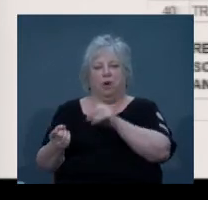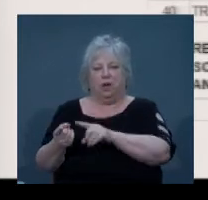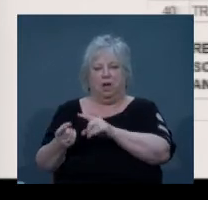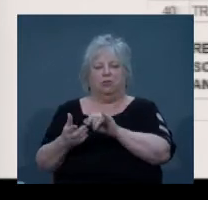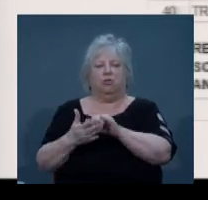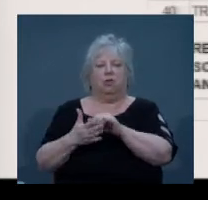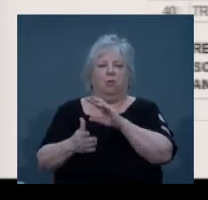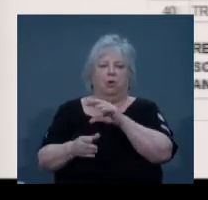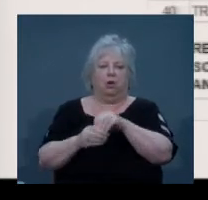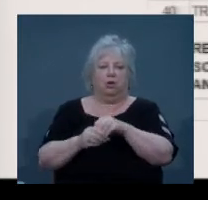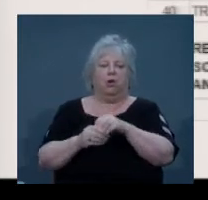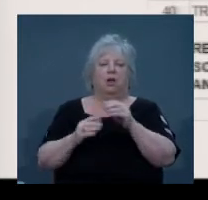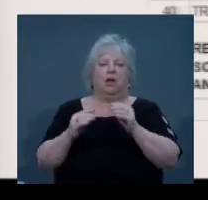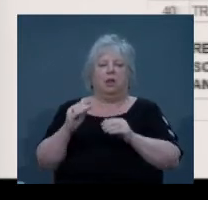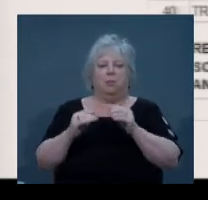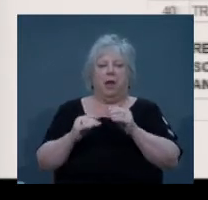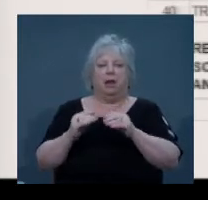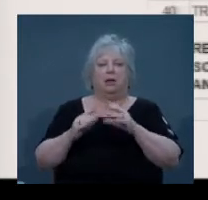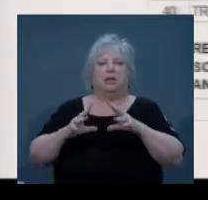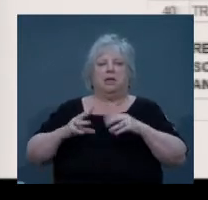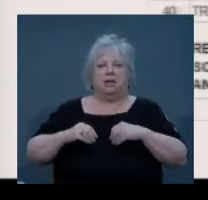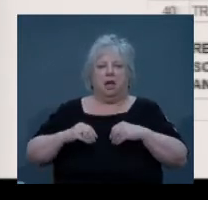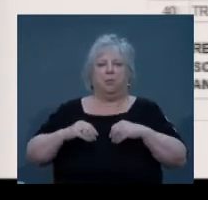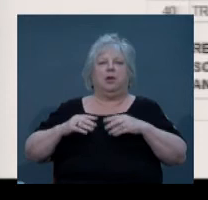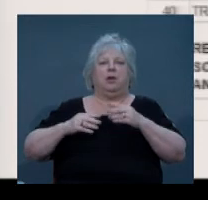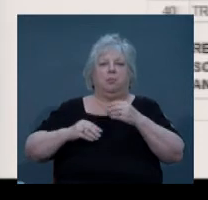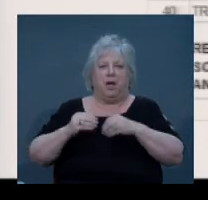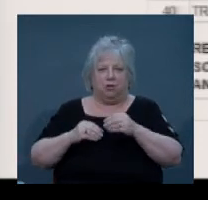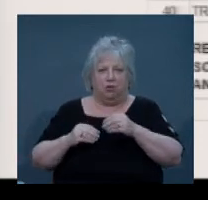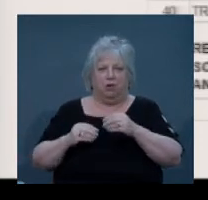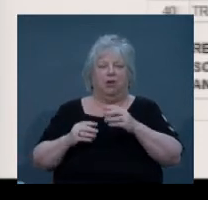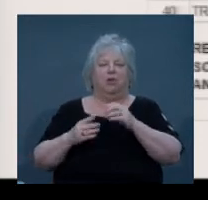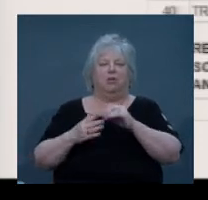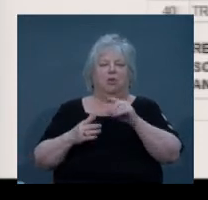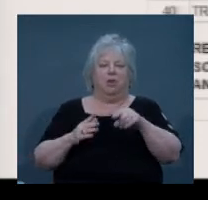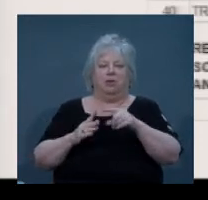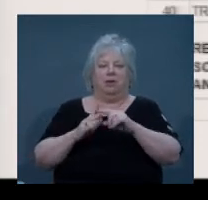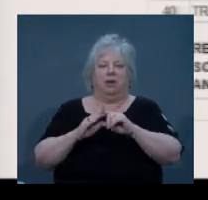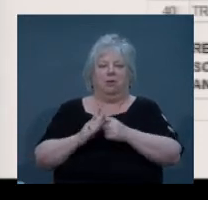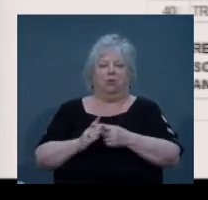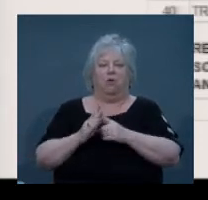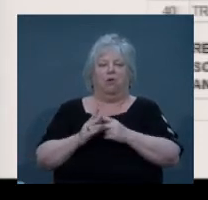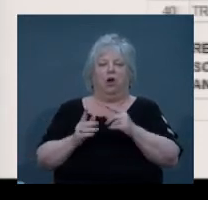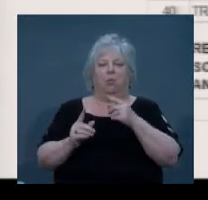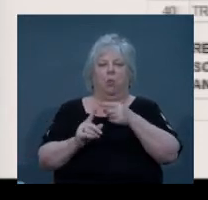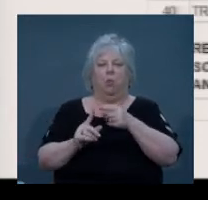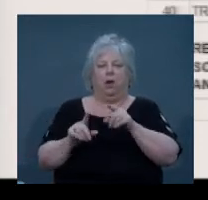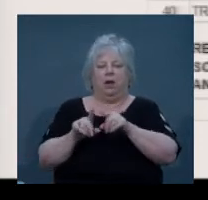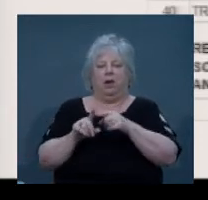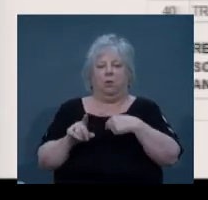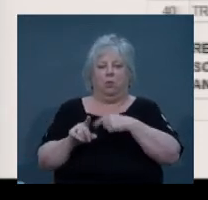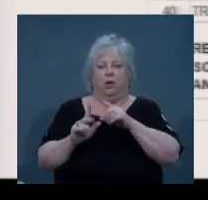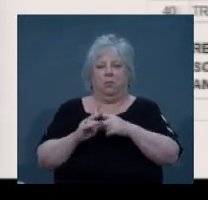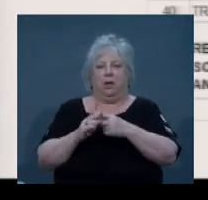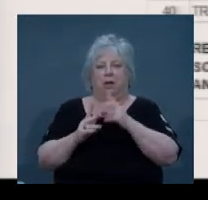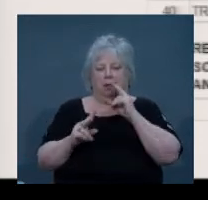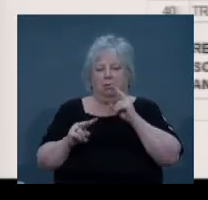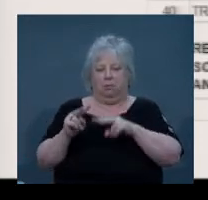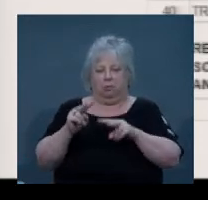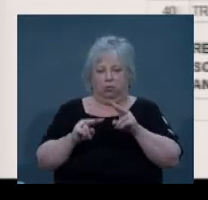that were included in the balanced adopted budget. So this is our starting point as we begin looking